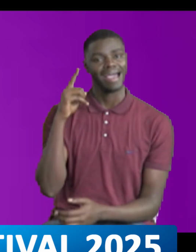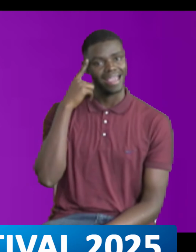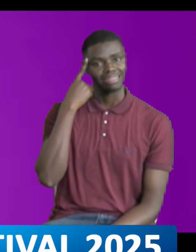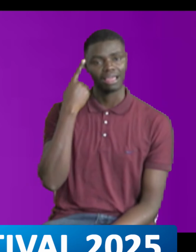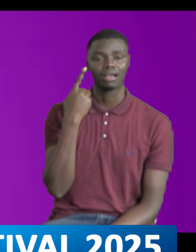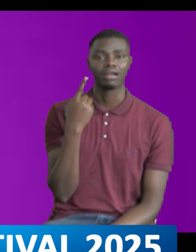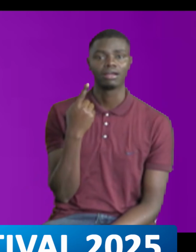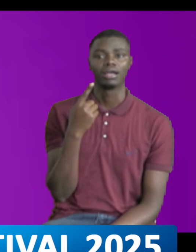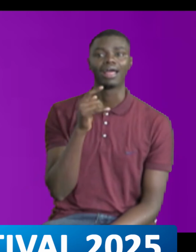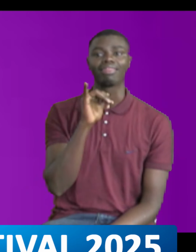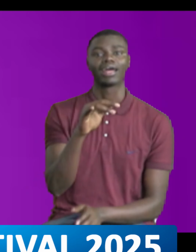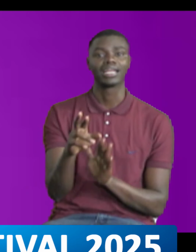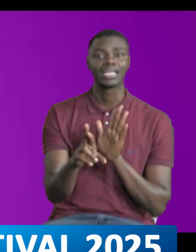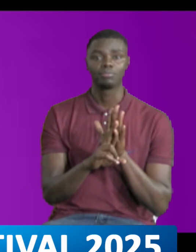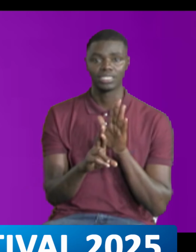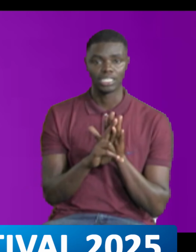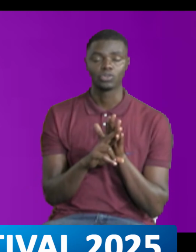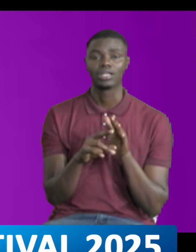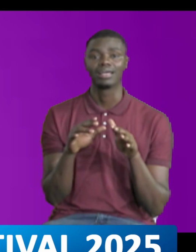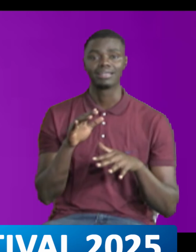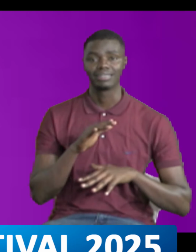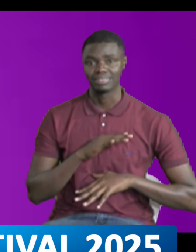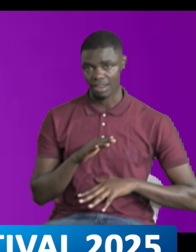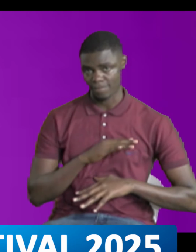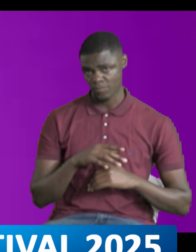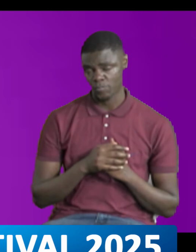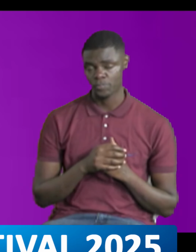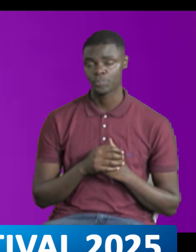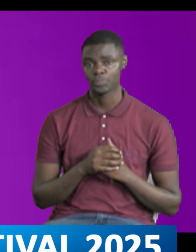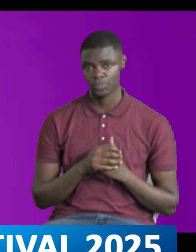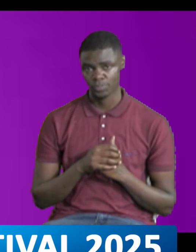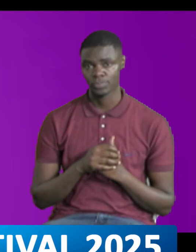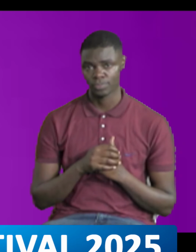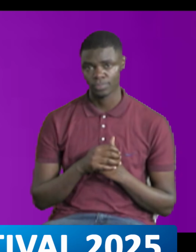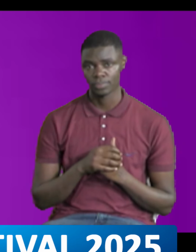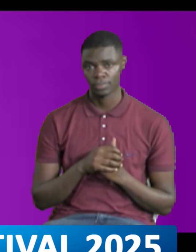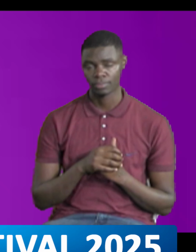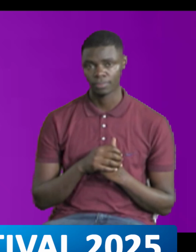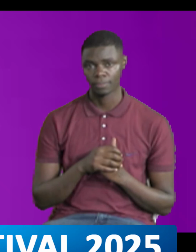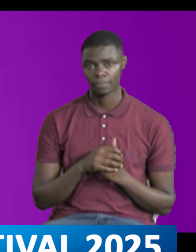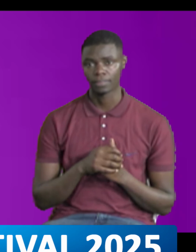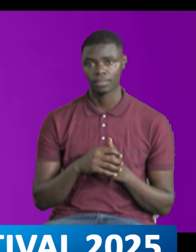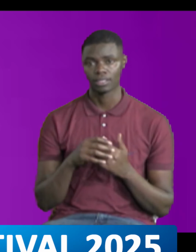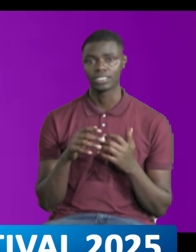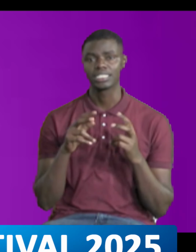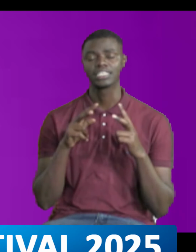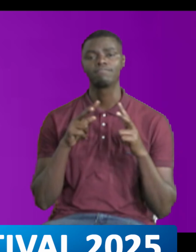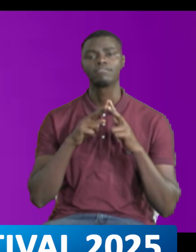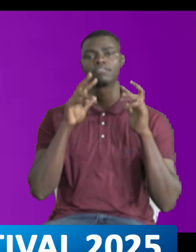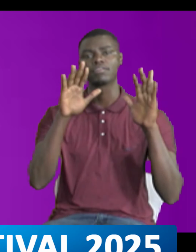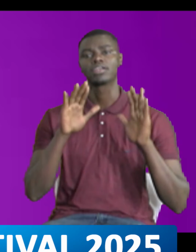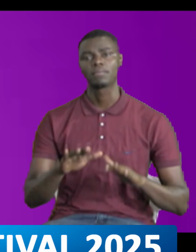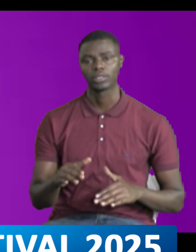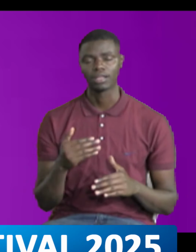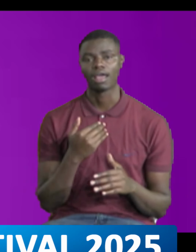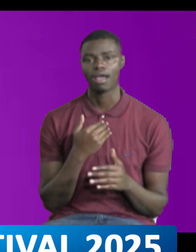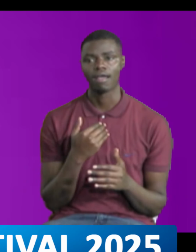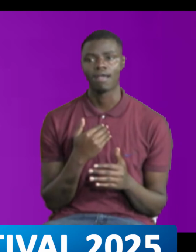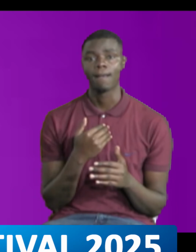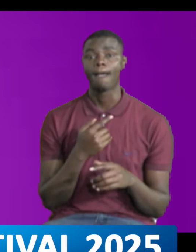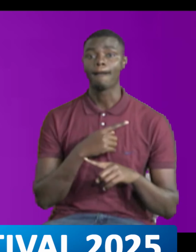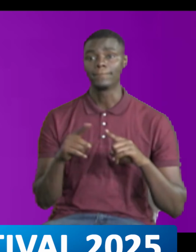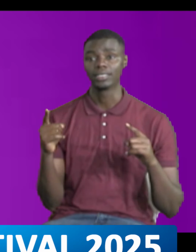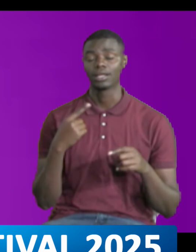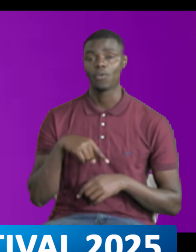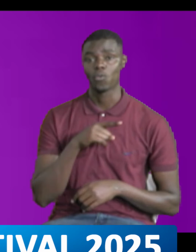just representation as a whole is still important, and we still have a long way to go, but